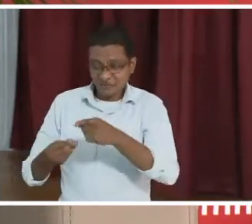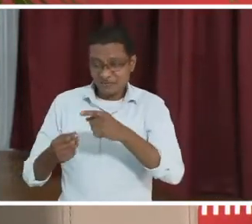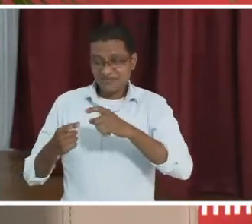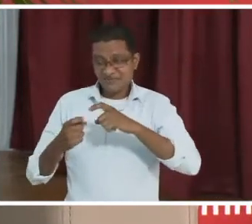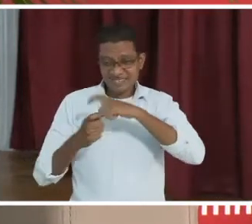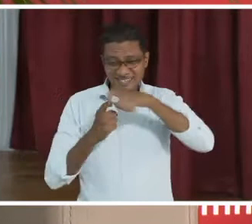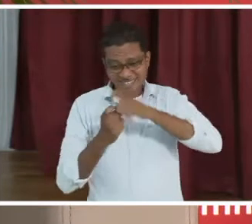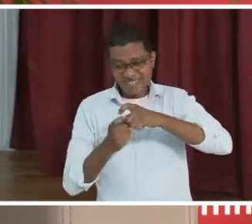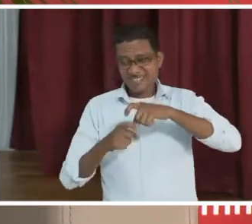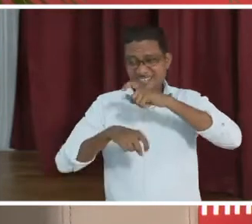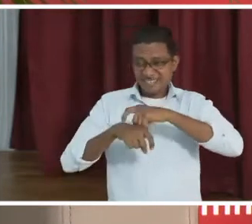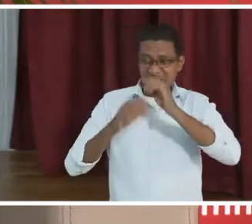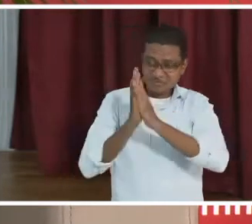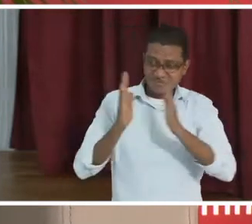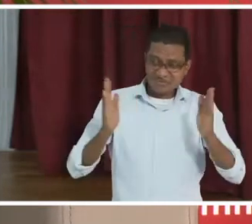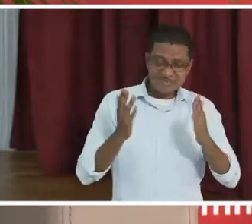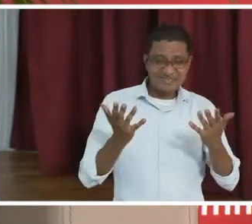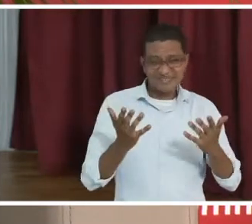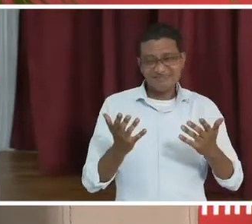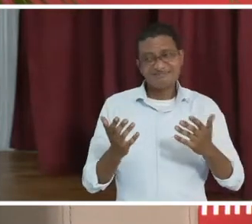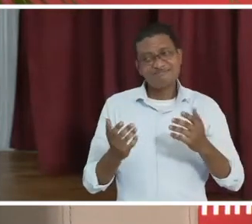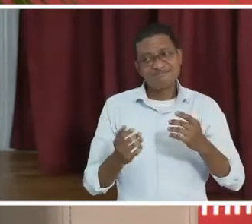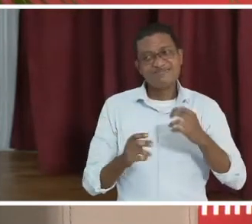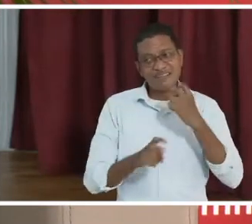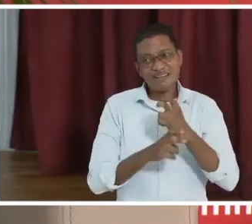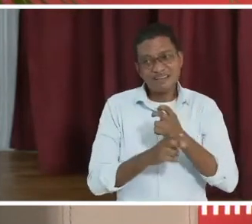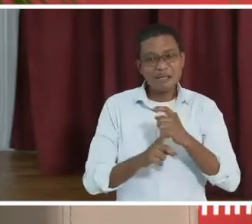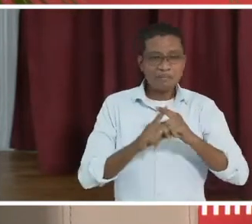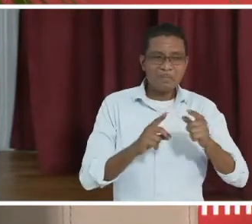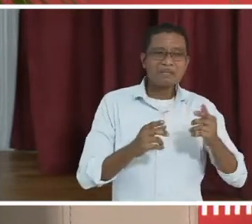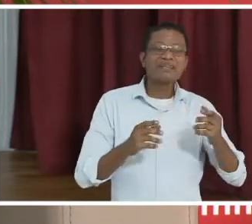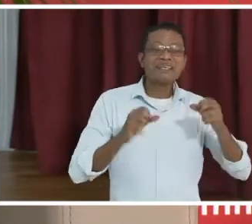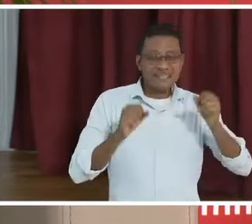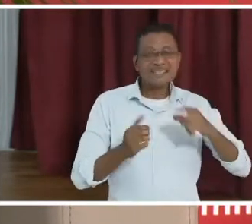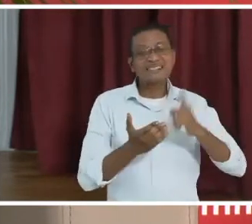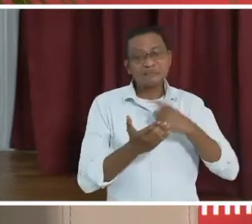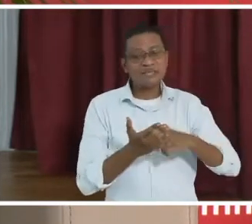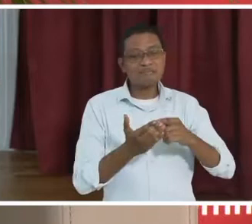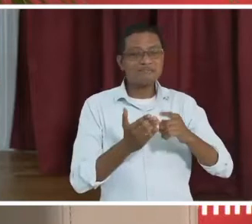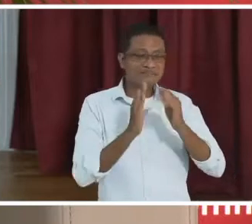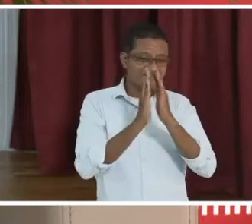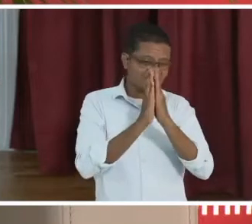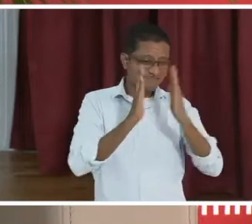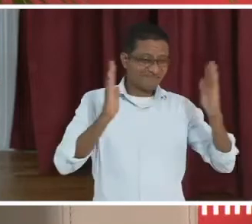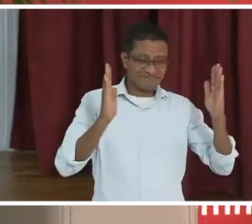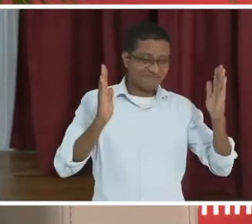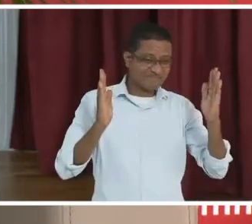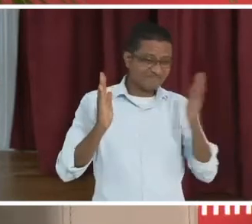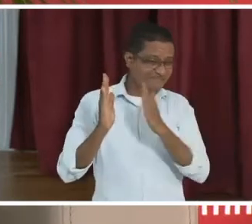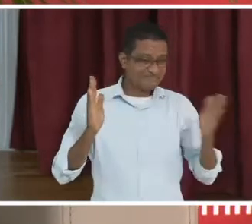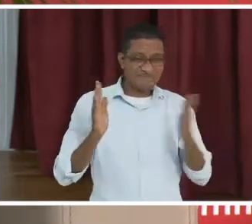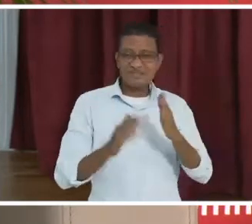would be a bit tricky, but sometimes it could vary about up to 4 months or so with regards to being able